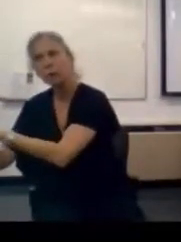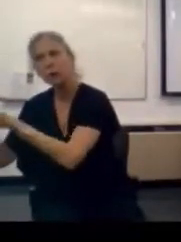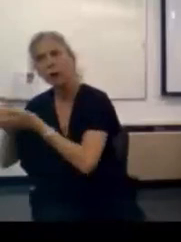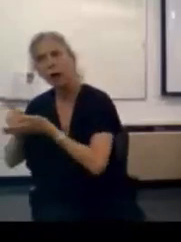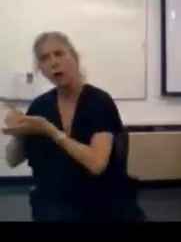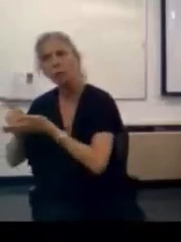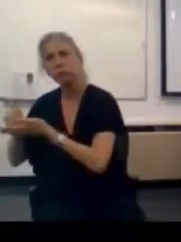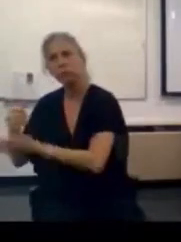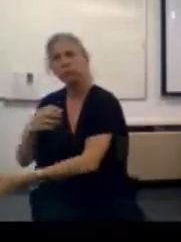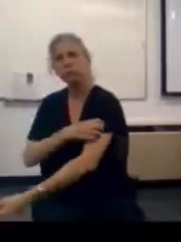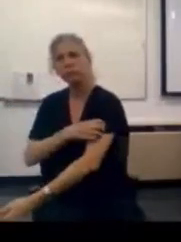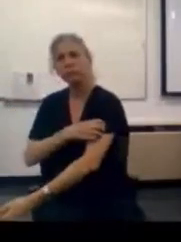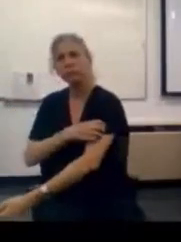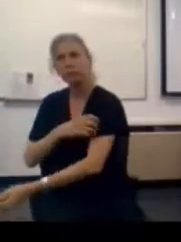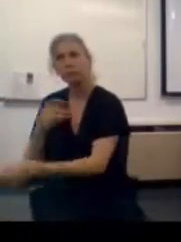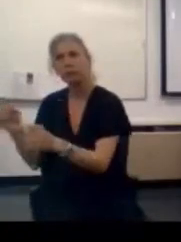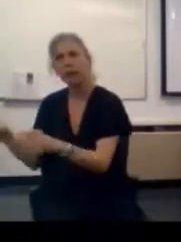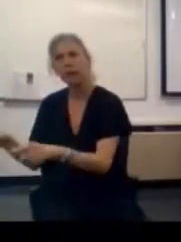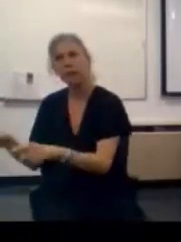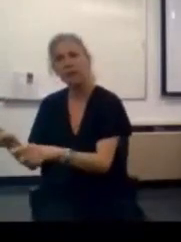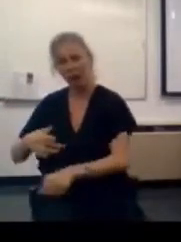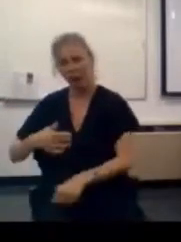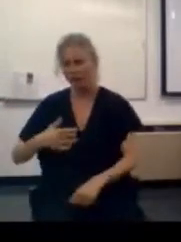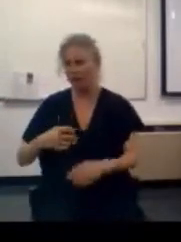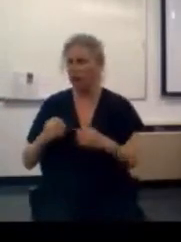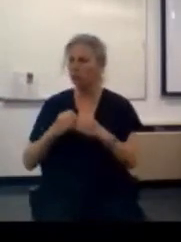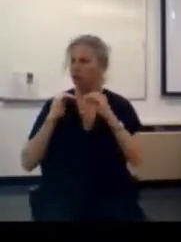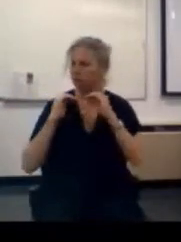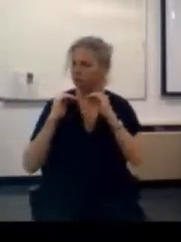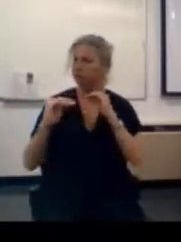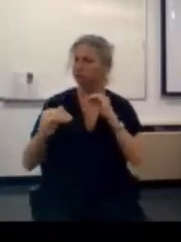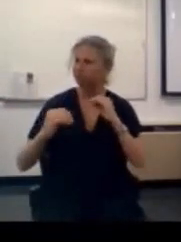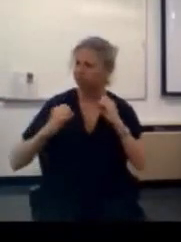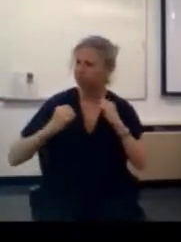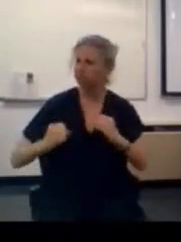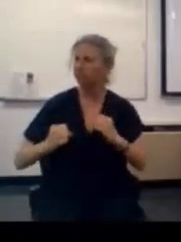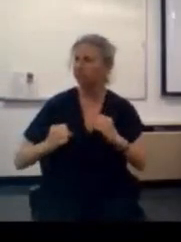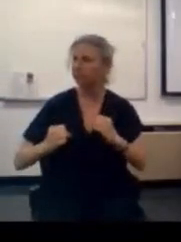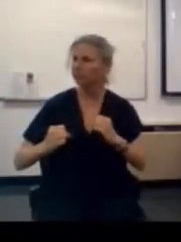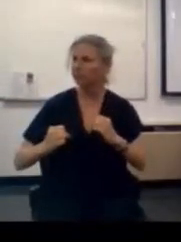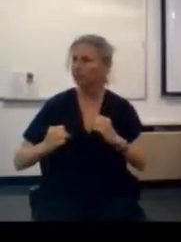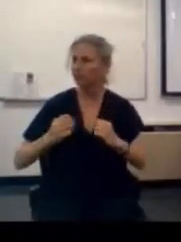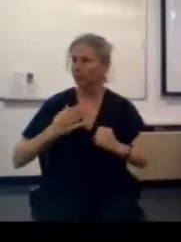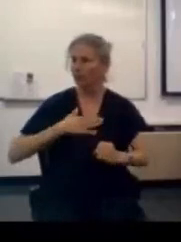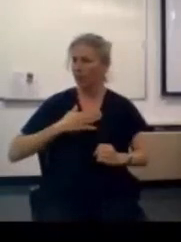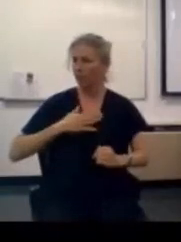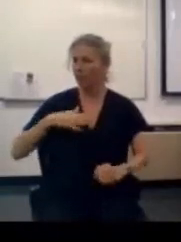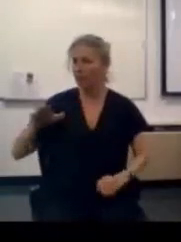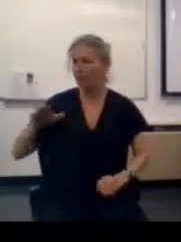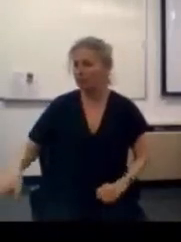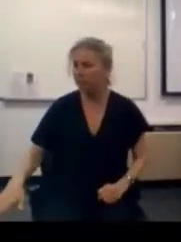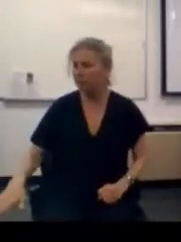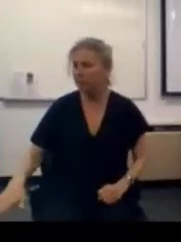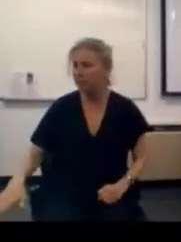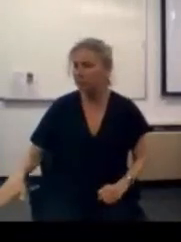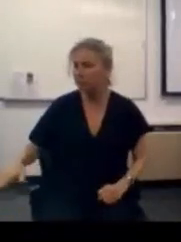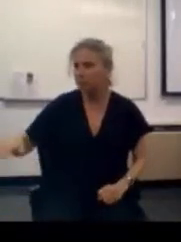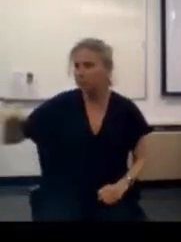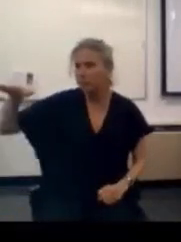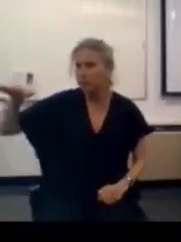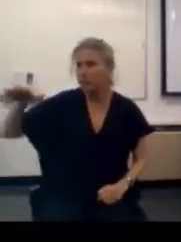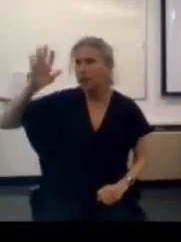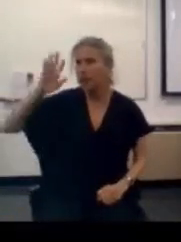could be helpful to. And that actually empowered me. It made me feel more steady in my present state